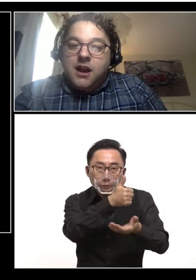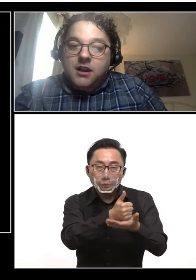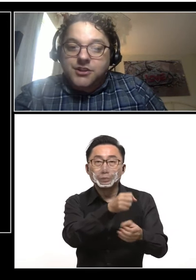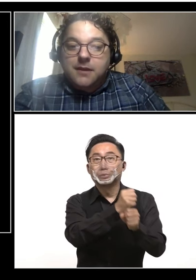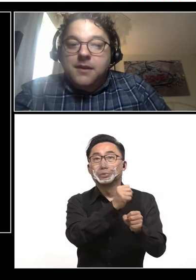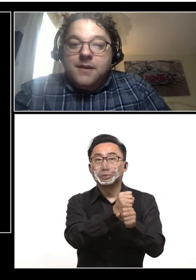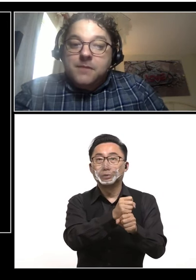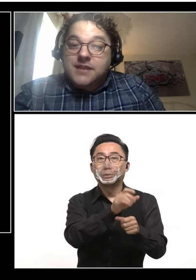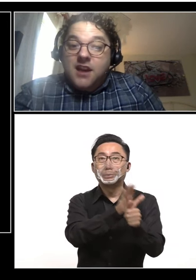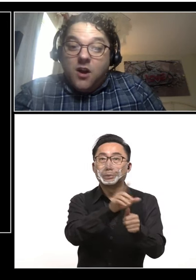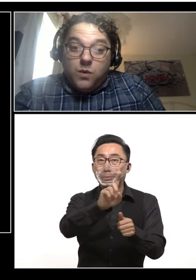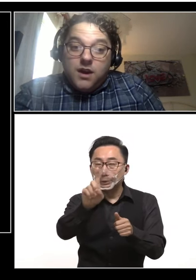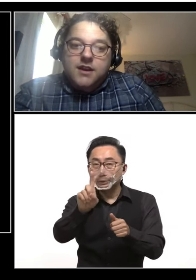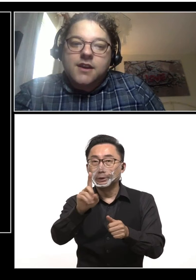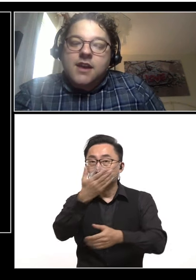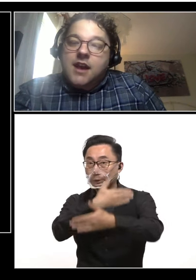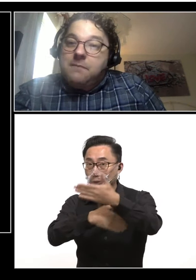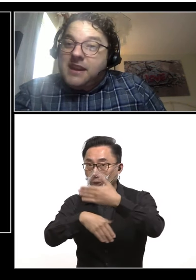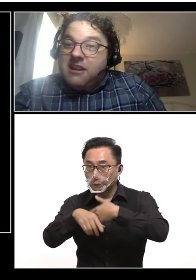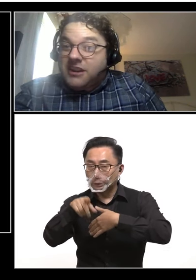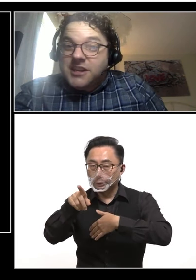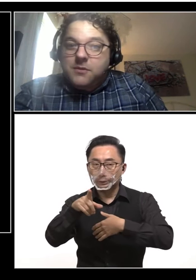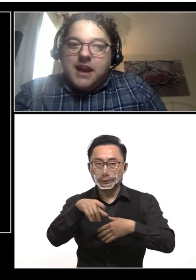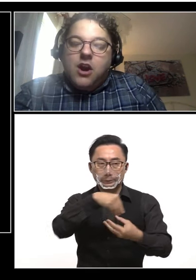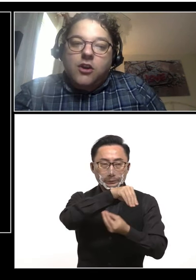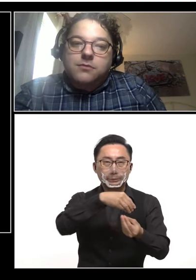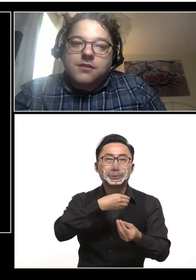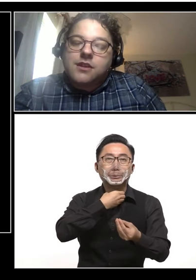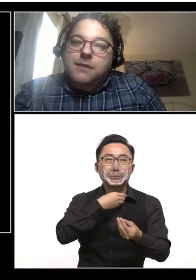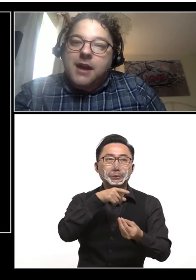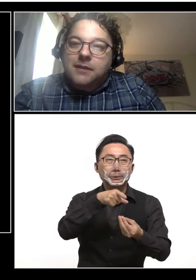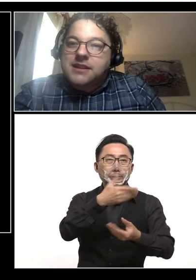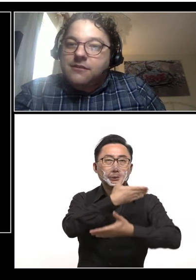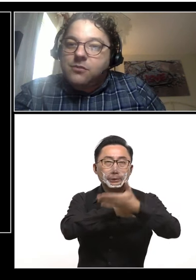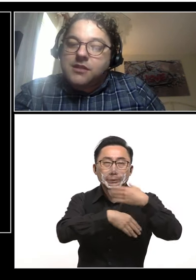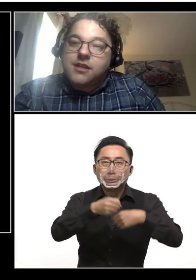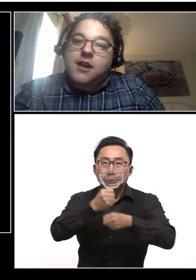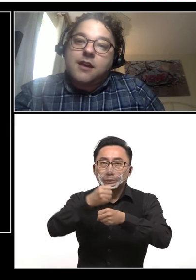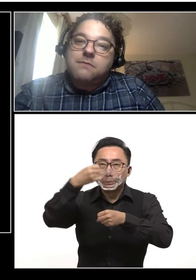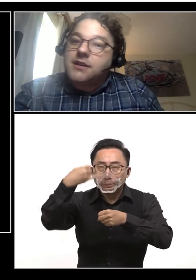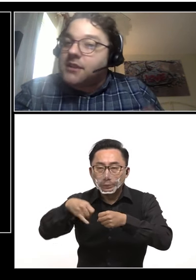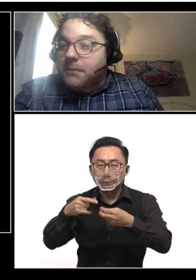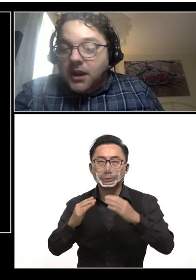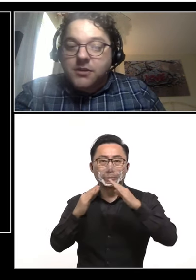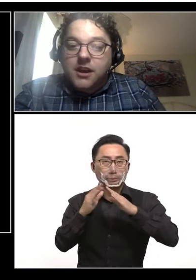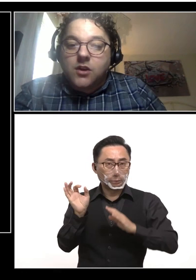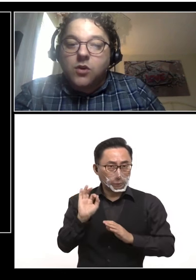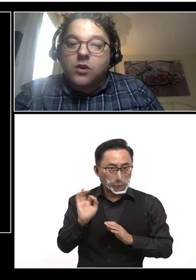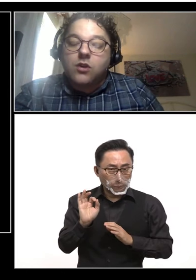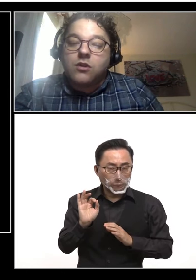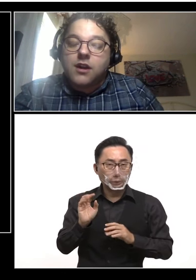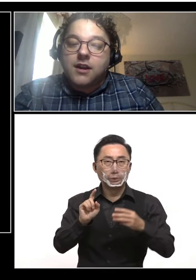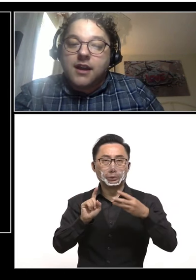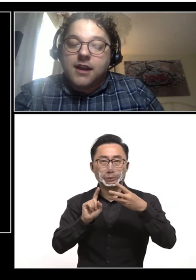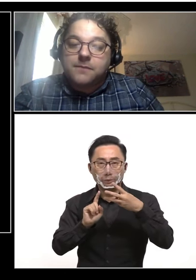economic hardship as they can't work, and many are actually without homes. So they perhaps live with monks in the pagoda